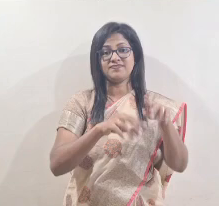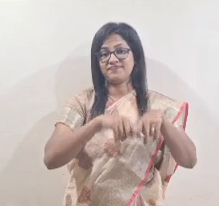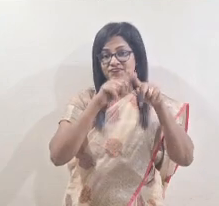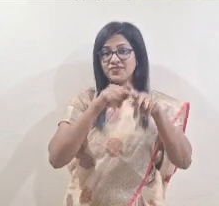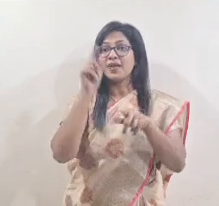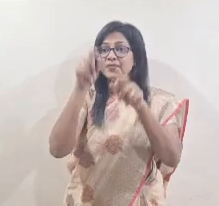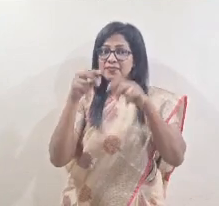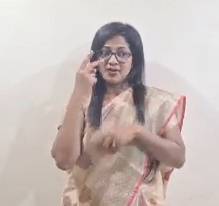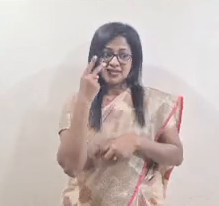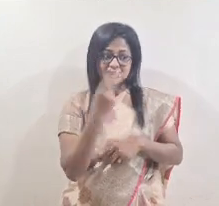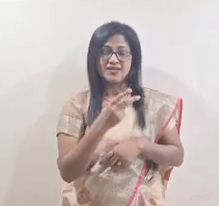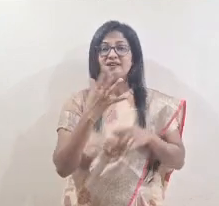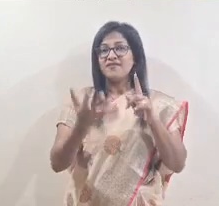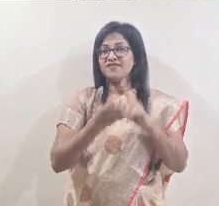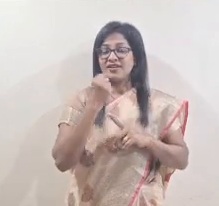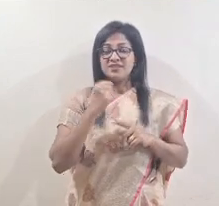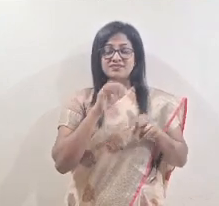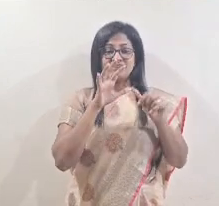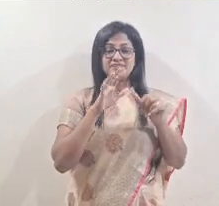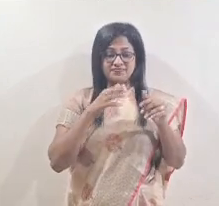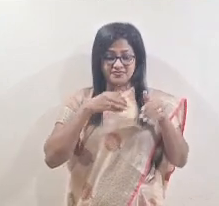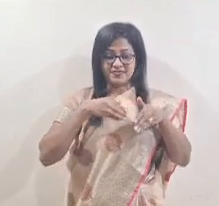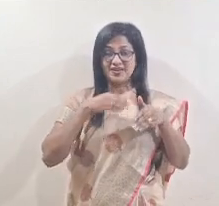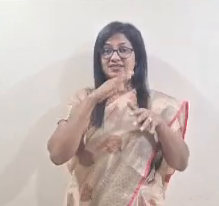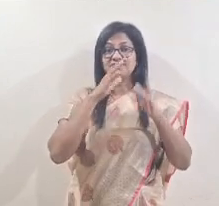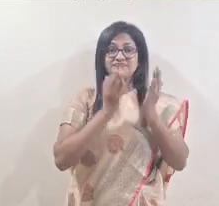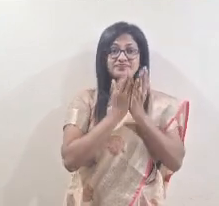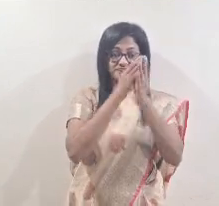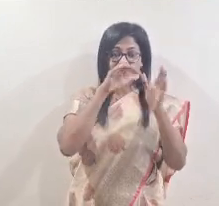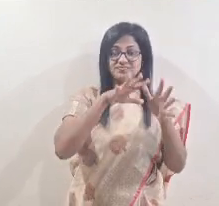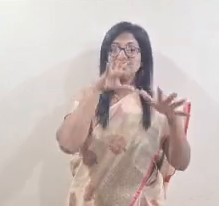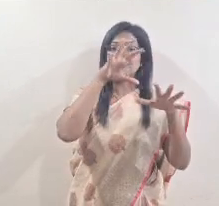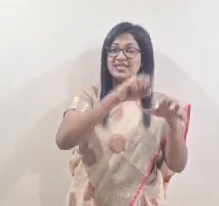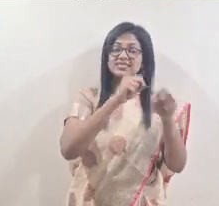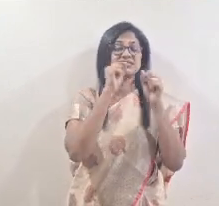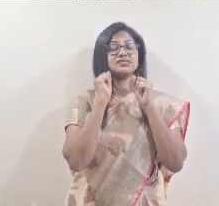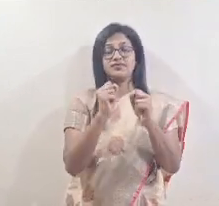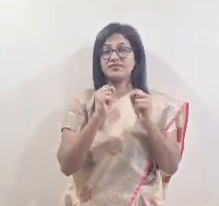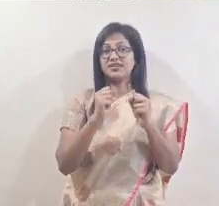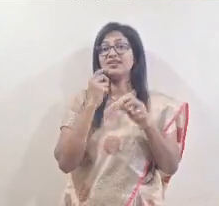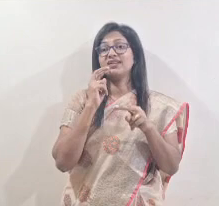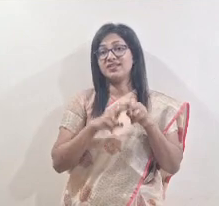are finding it difficult to access the station. So if they can get some sort of